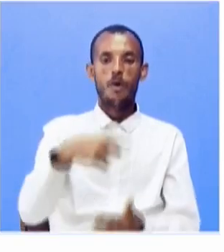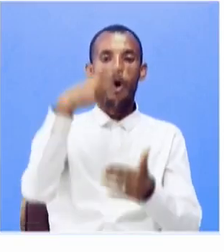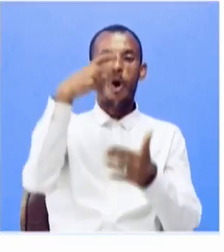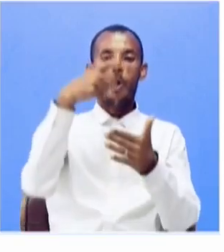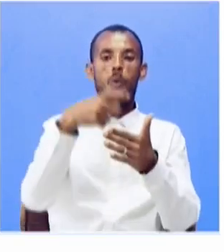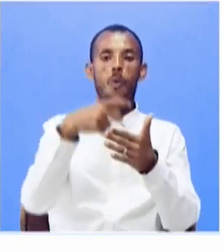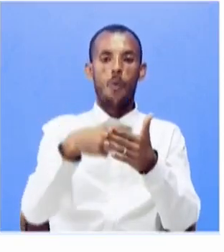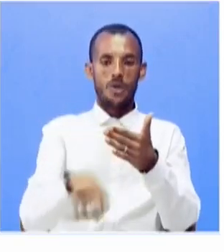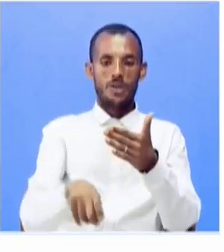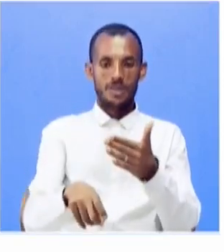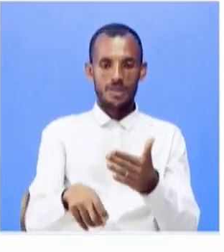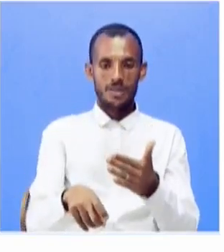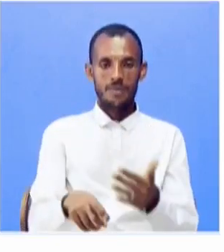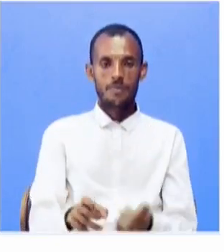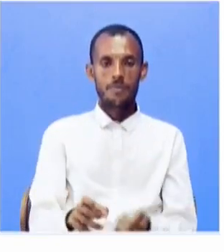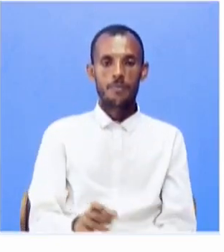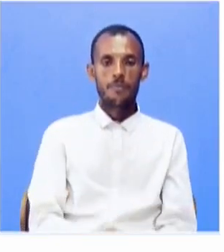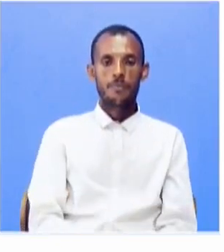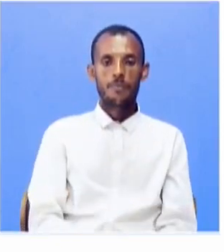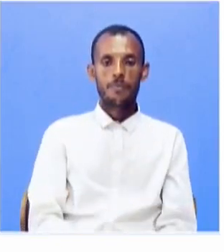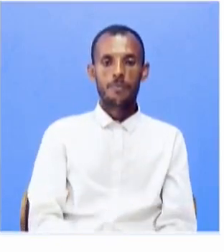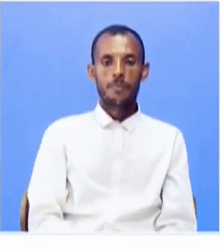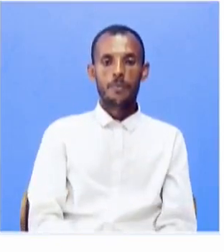15% of the cost.